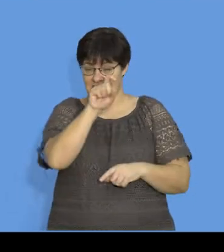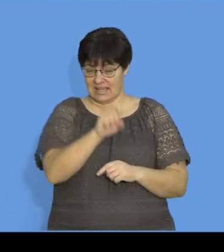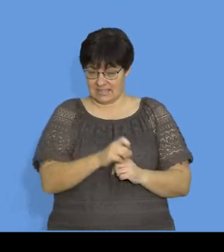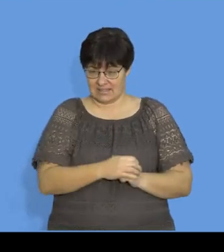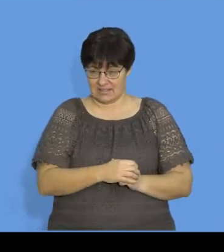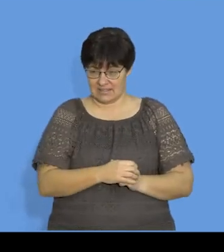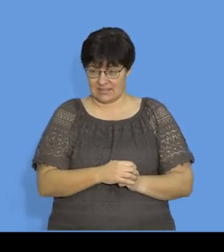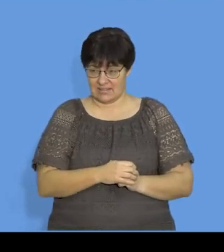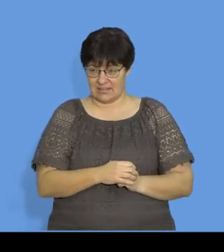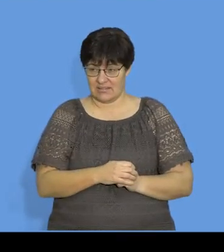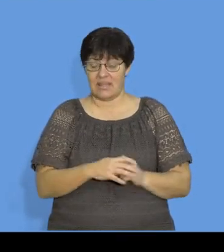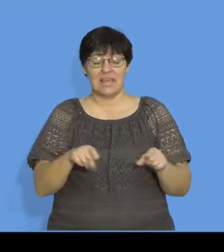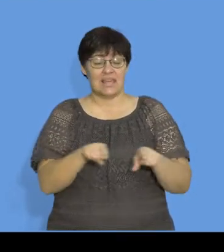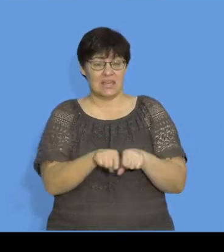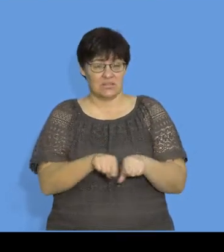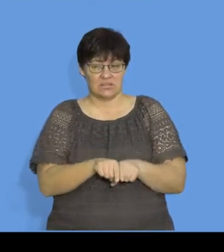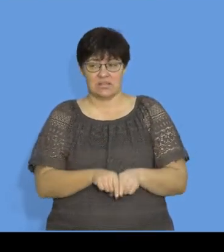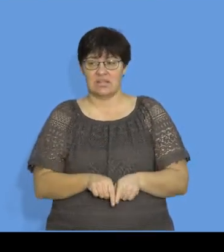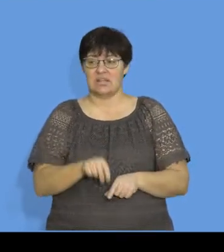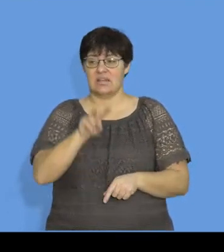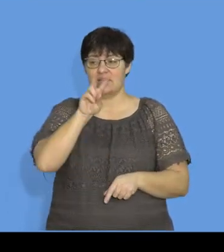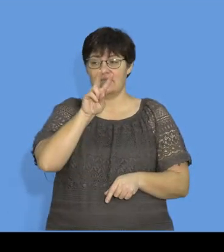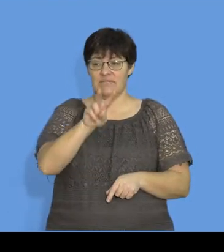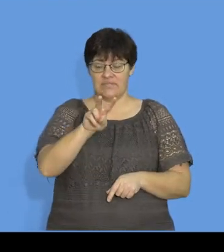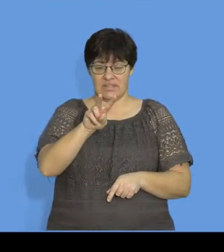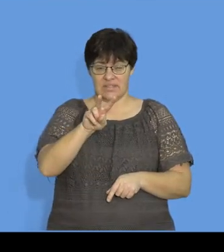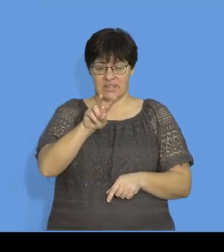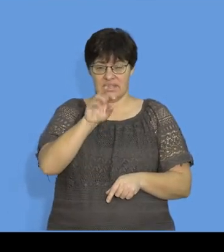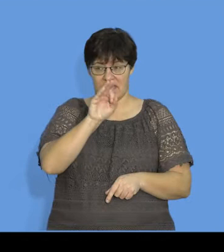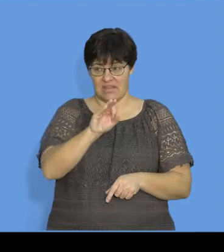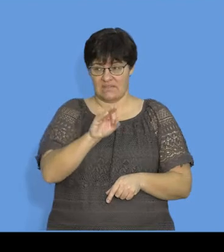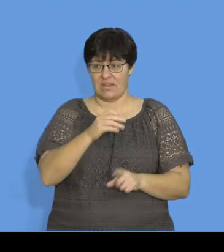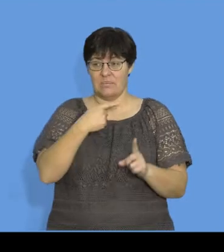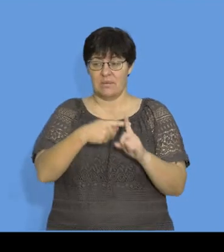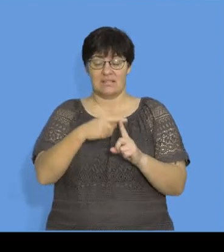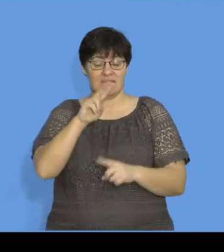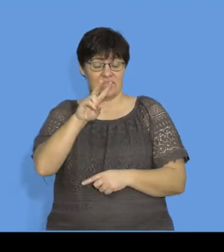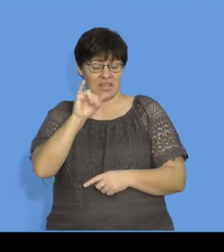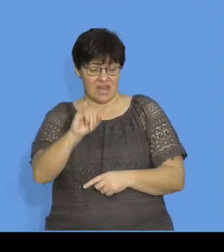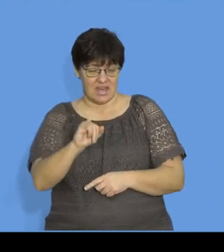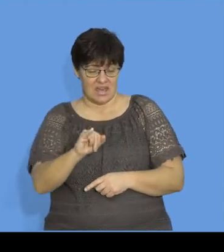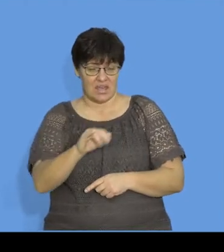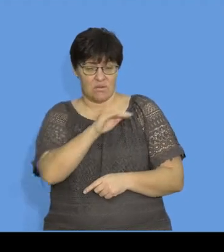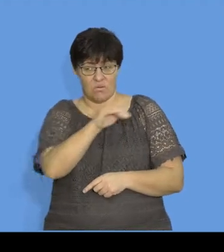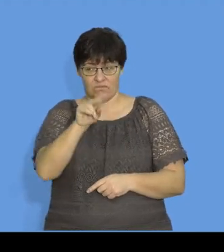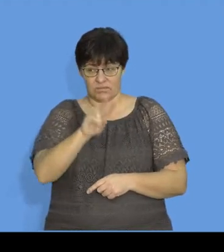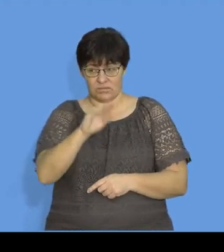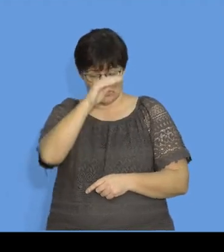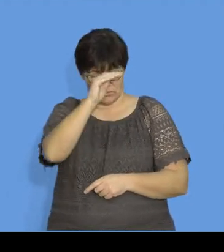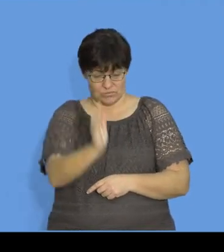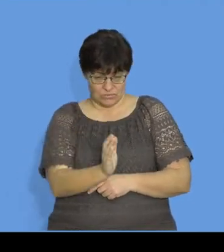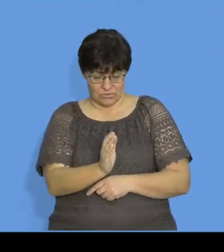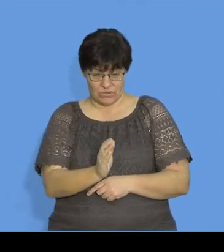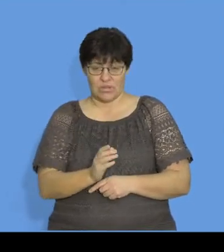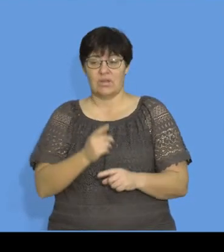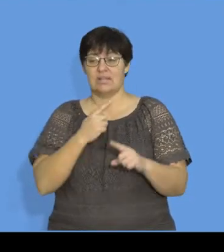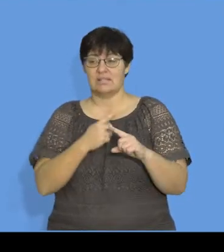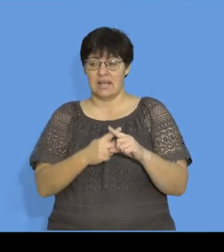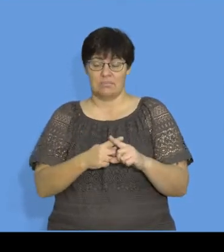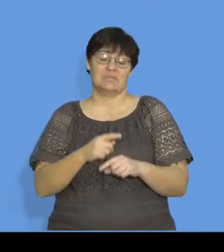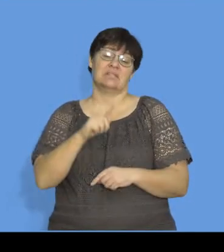X equals VF plus VI over 2 times by delta